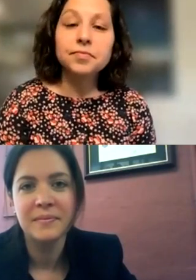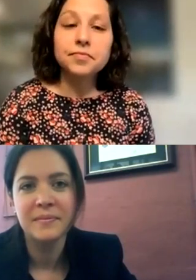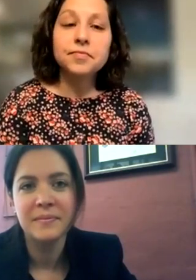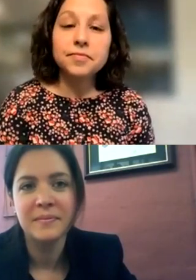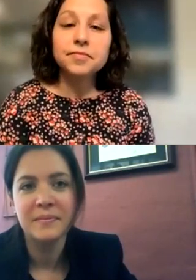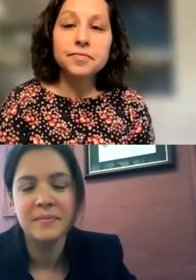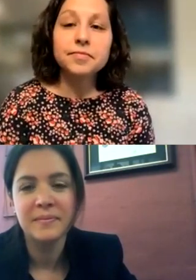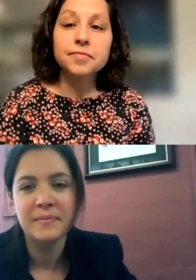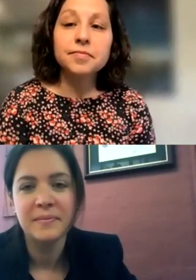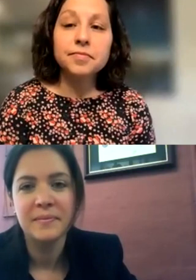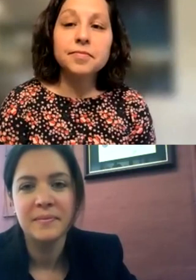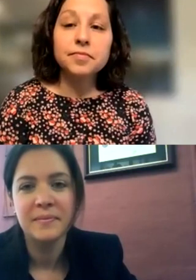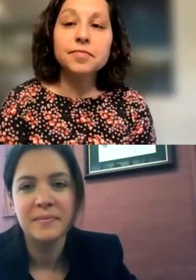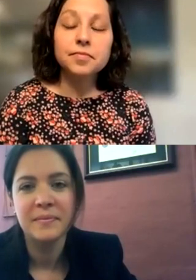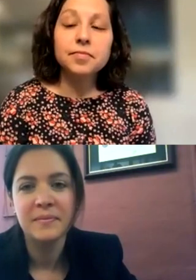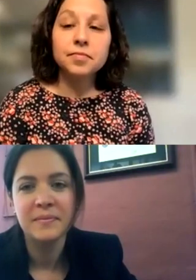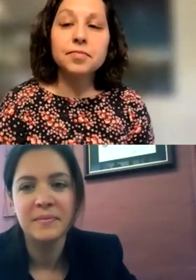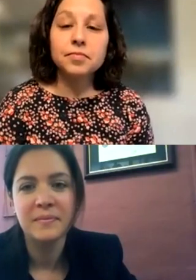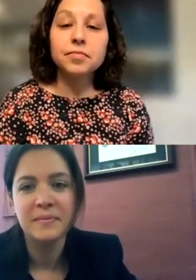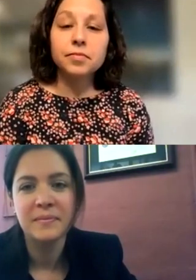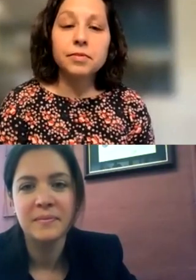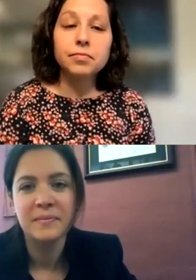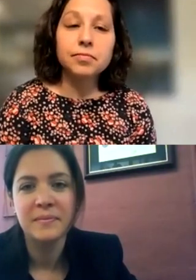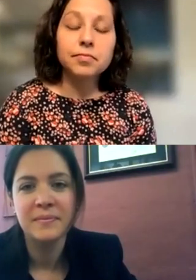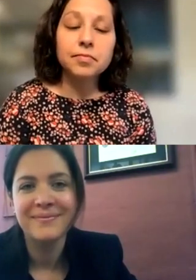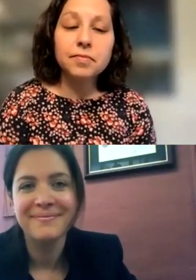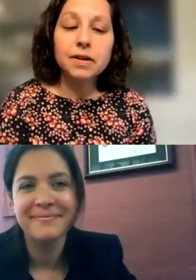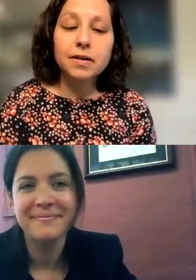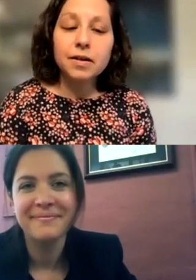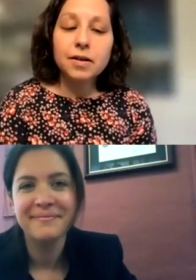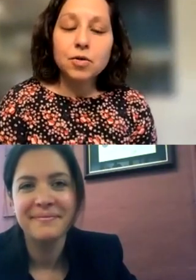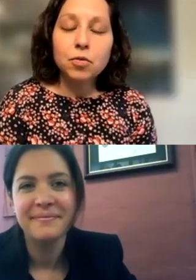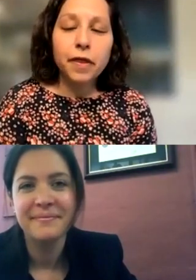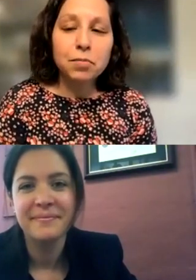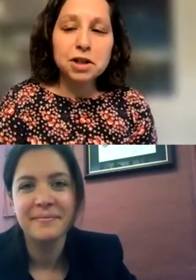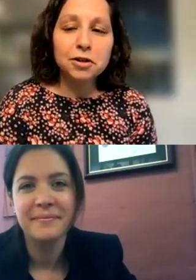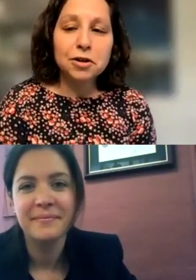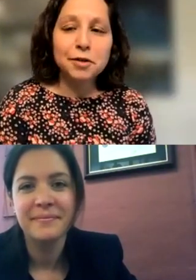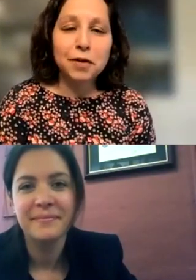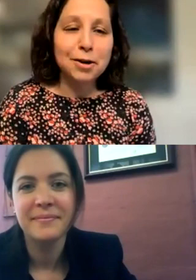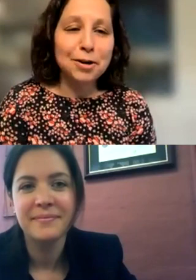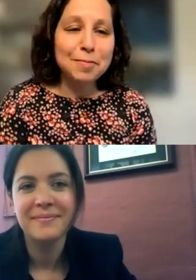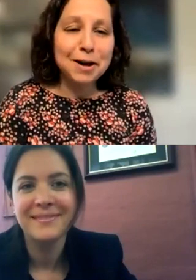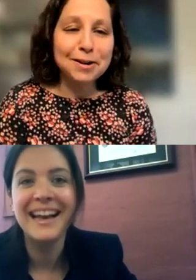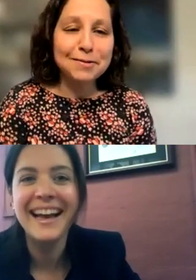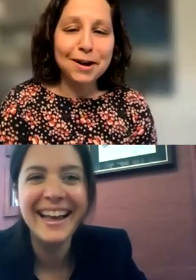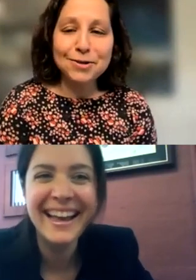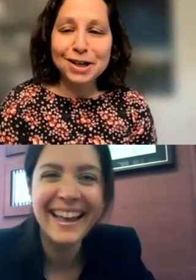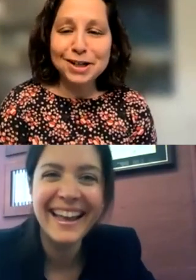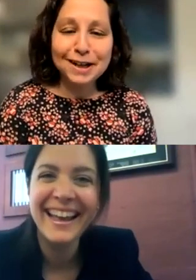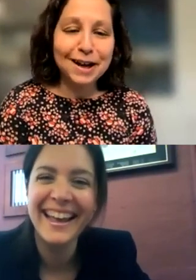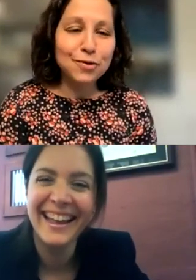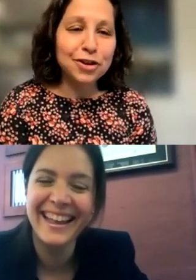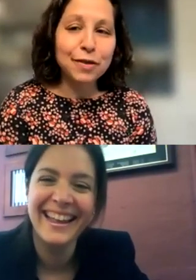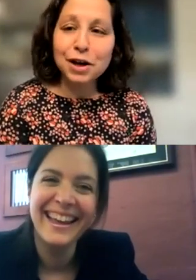sure that it's actually the coaching that's making the difference. with that particular cliffhanger about